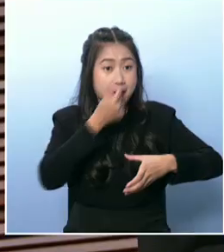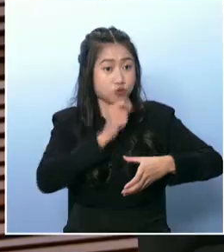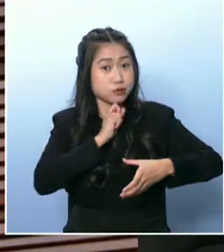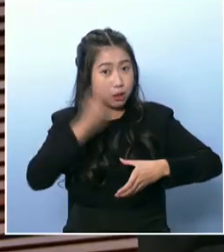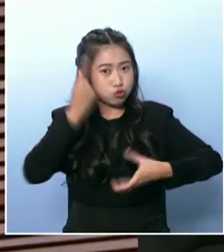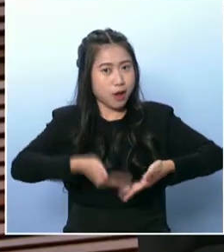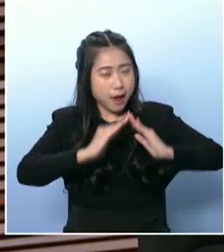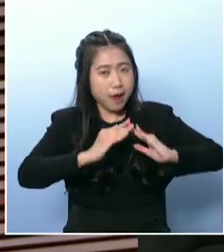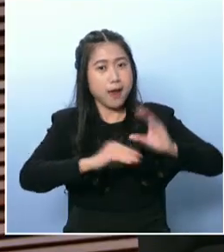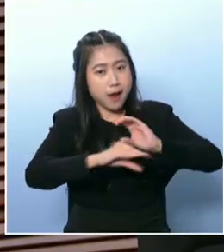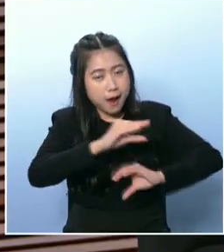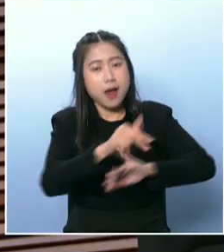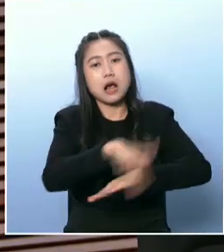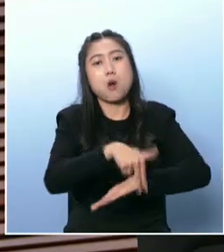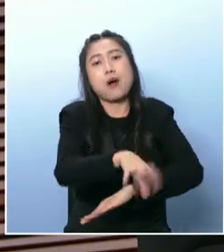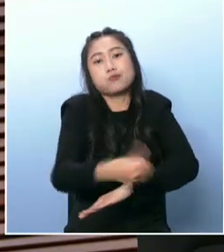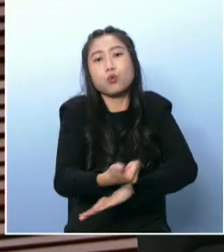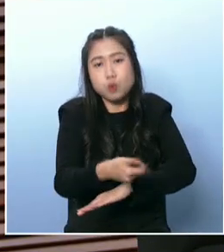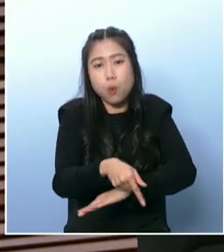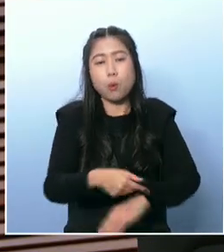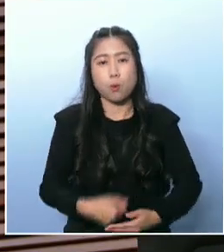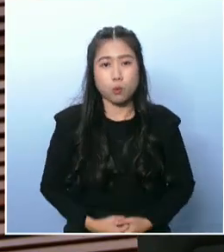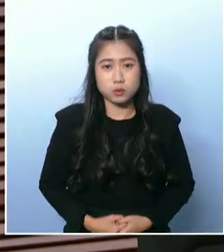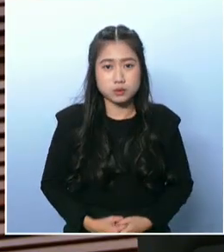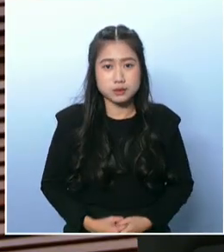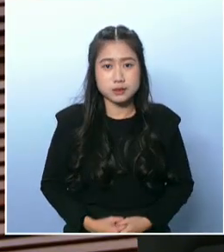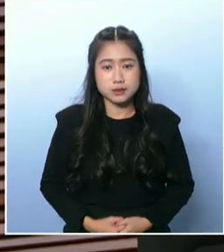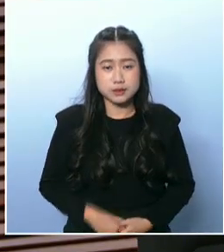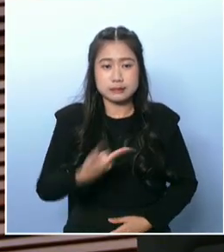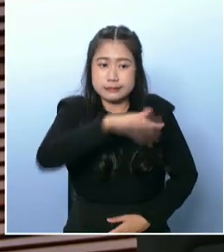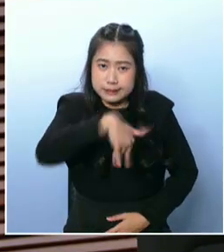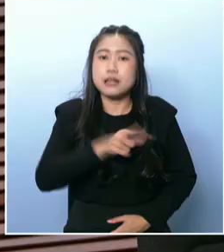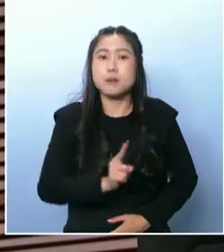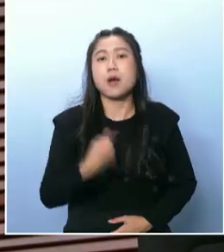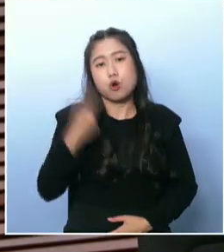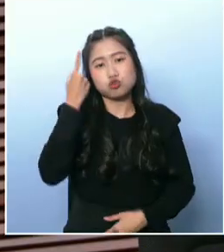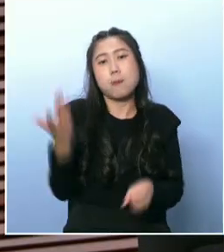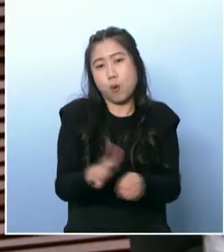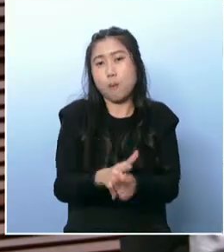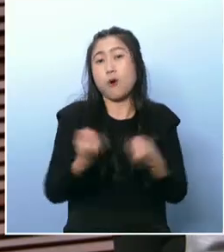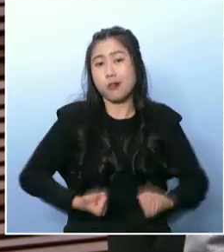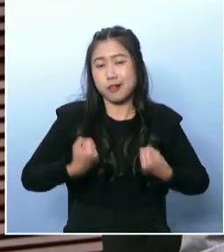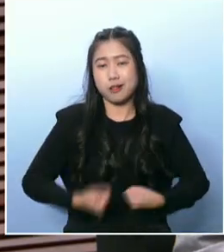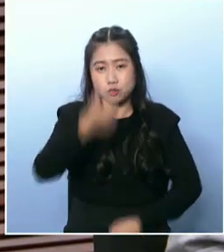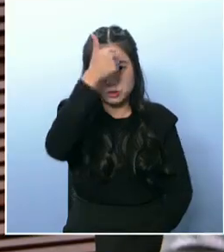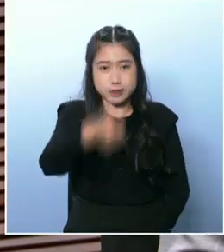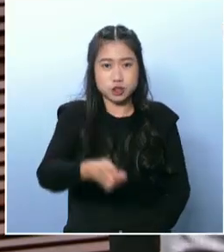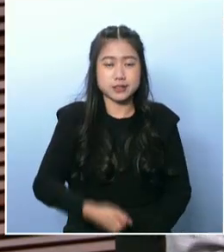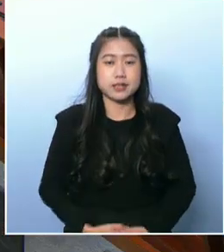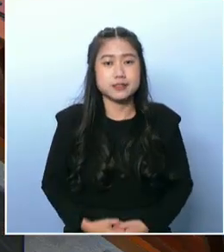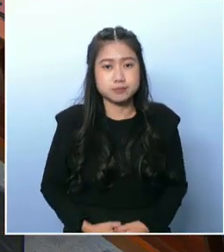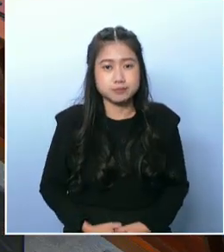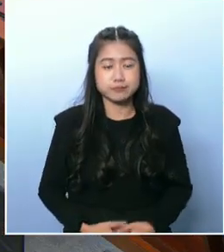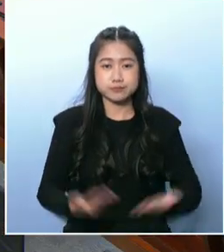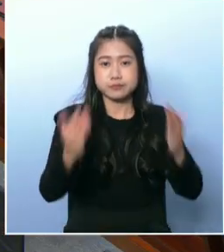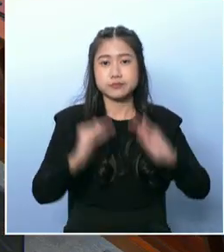religious bodies who would come forward to make use of the incentive scheme for RCHDs. So that's the origin of why we introduced